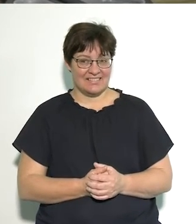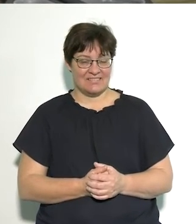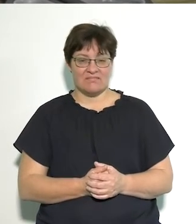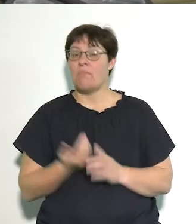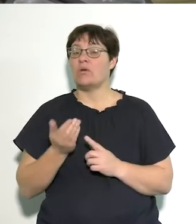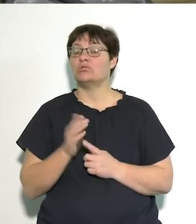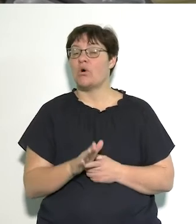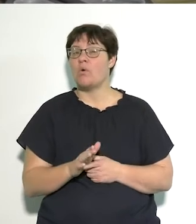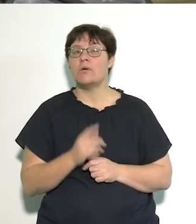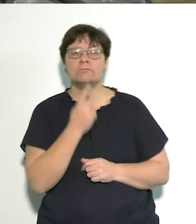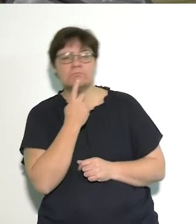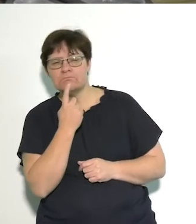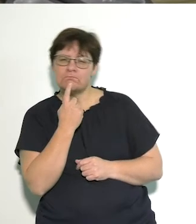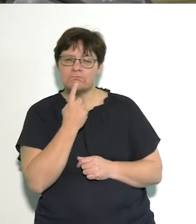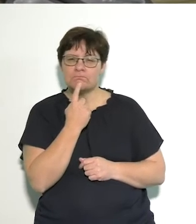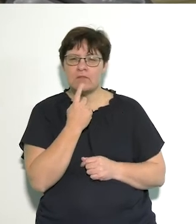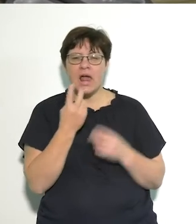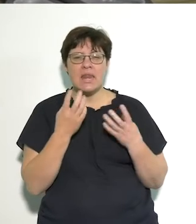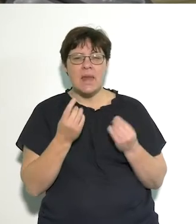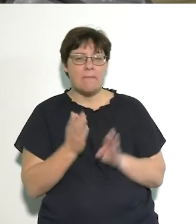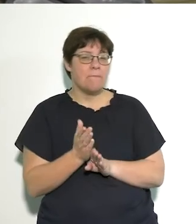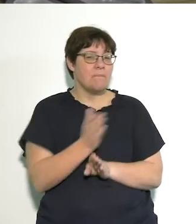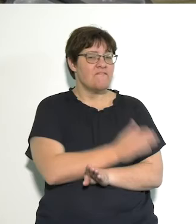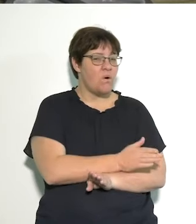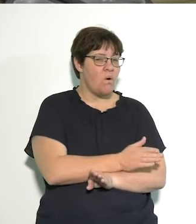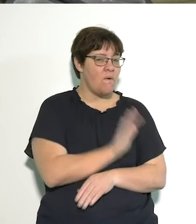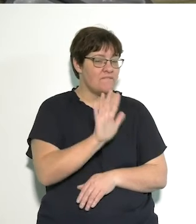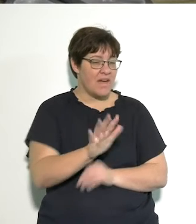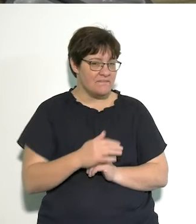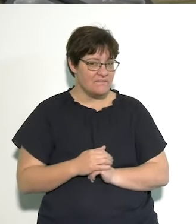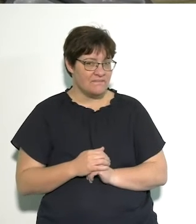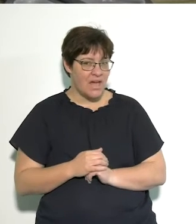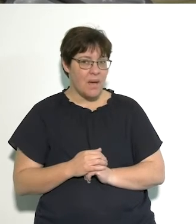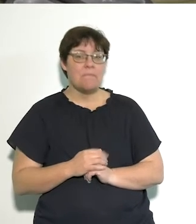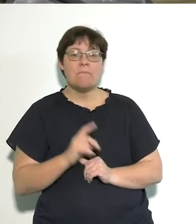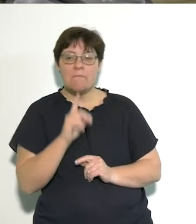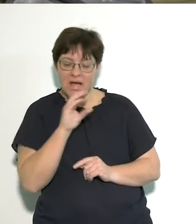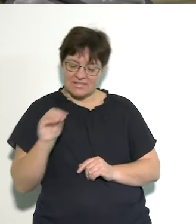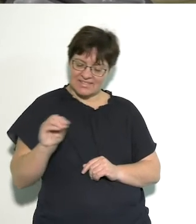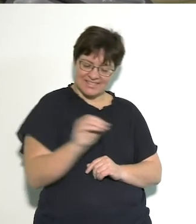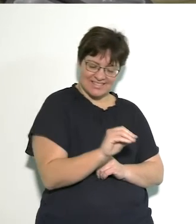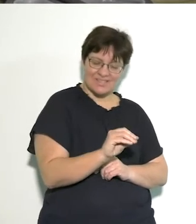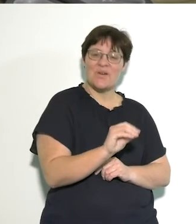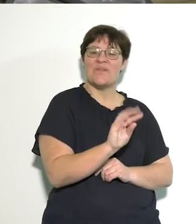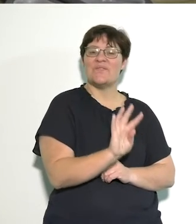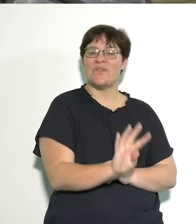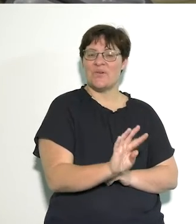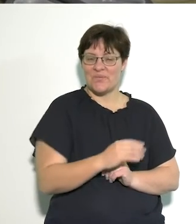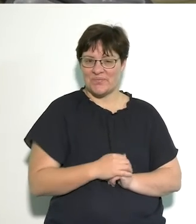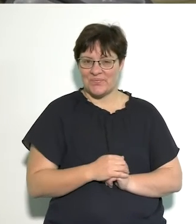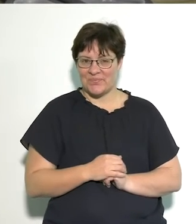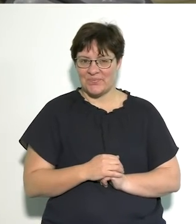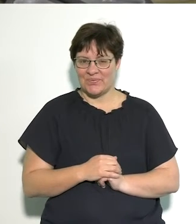5. Now show me, what's the number that comes before? And your children should be able to slide their bead to the